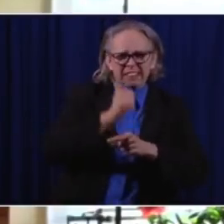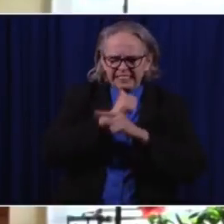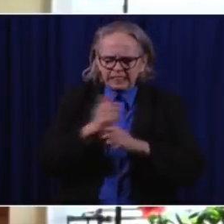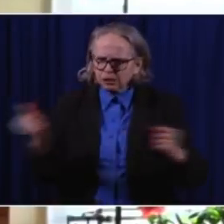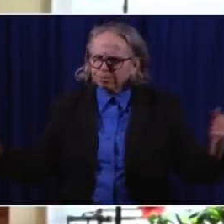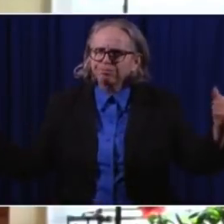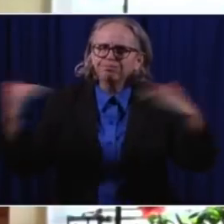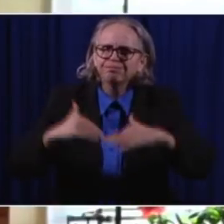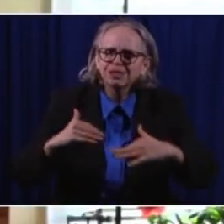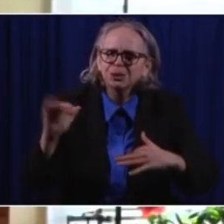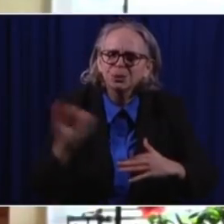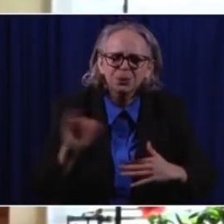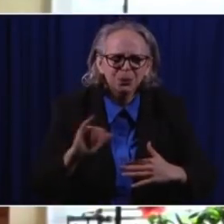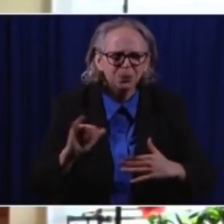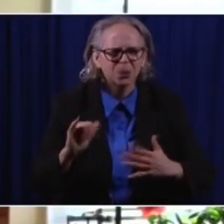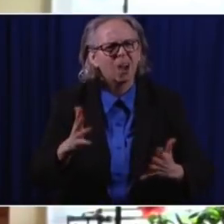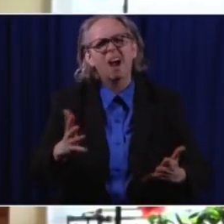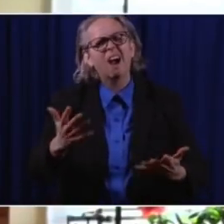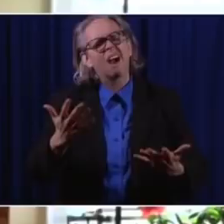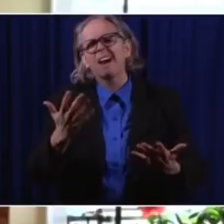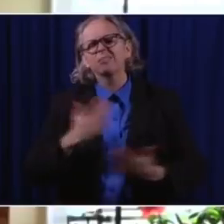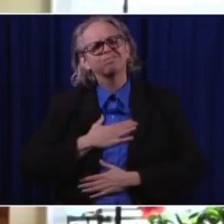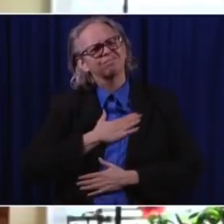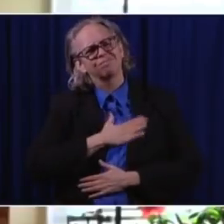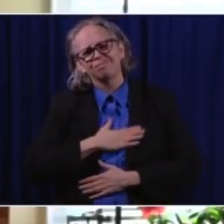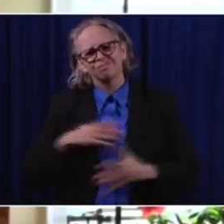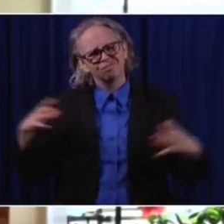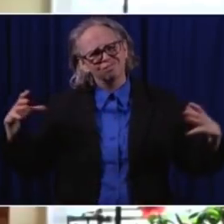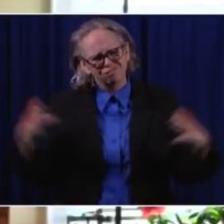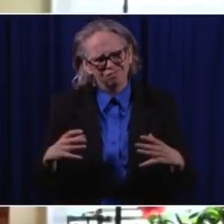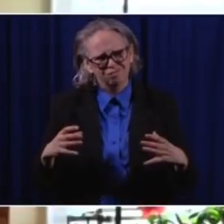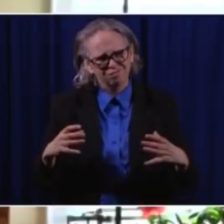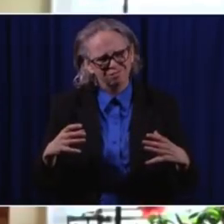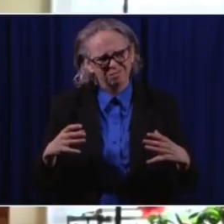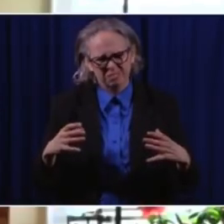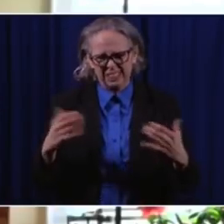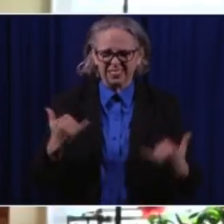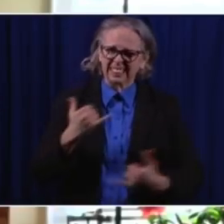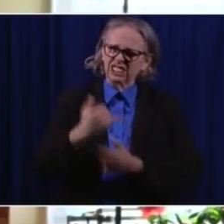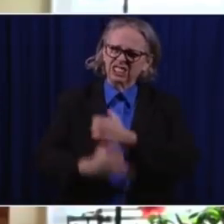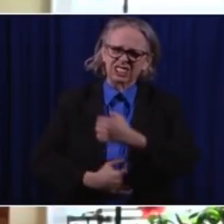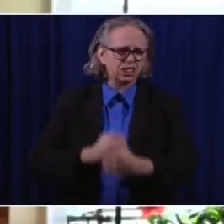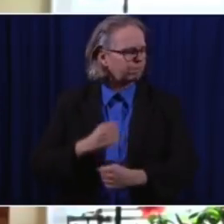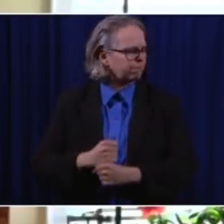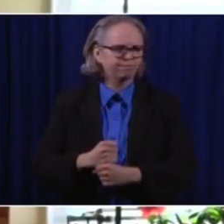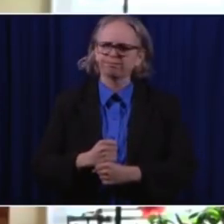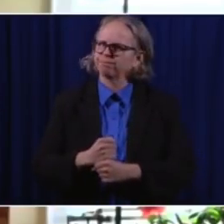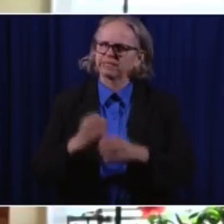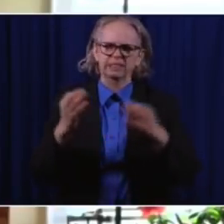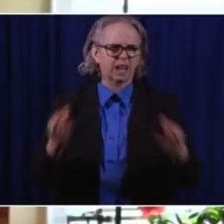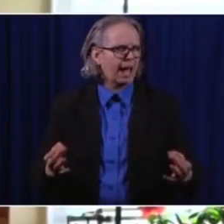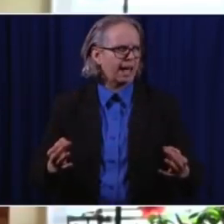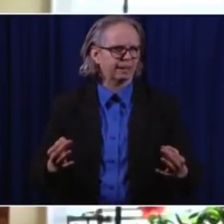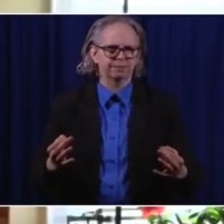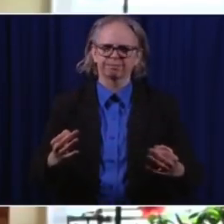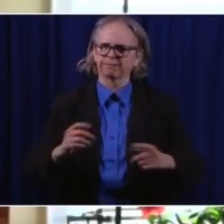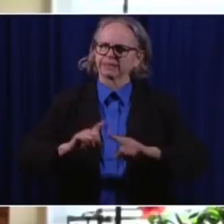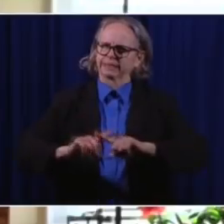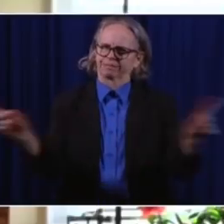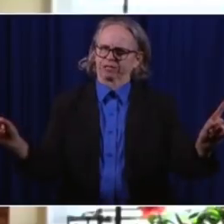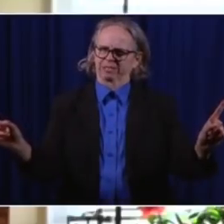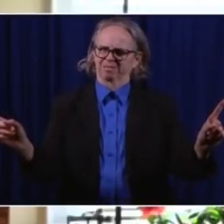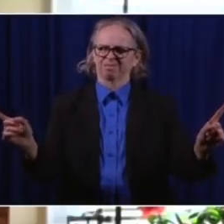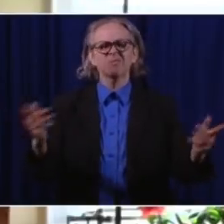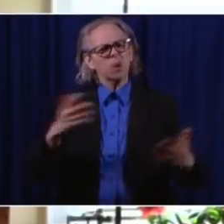year, it's just going to be different, and it really breaks my heart because we just